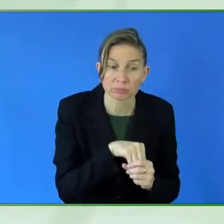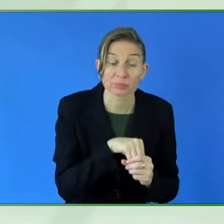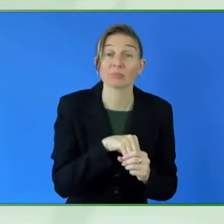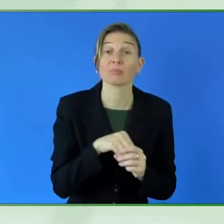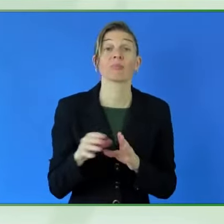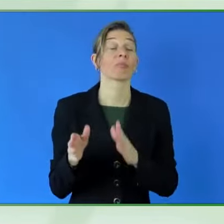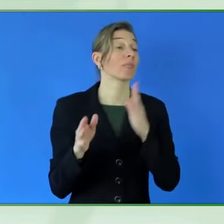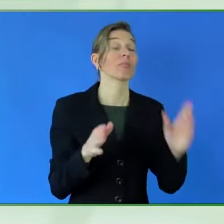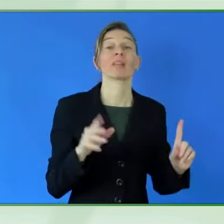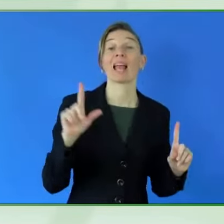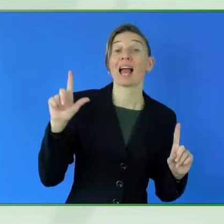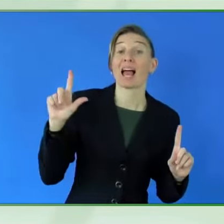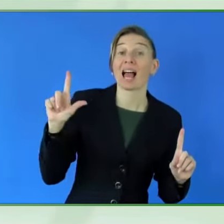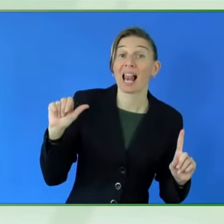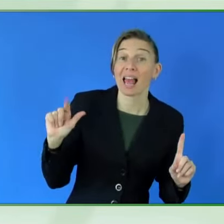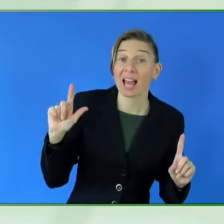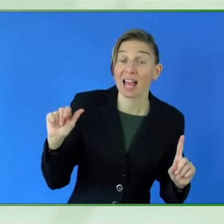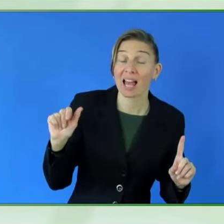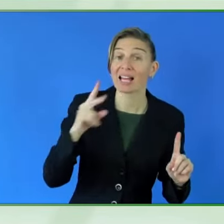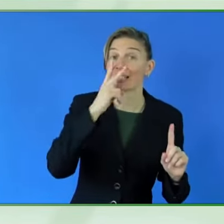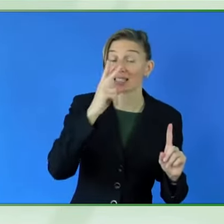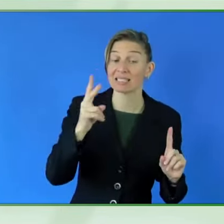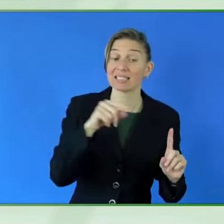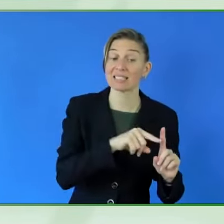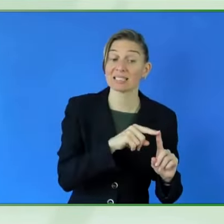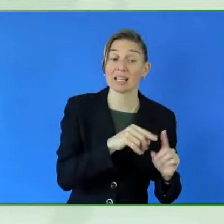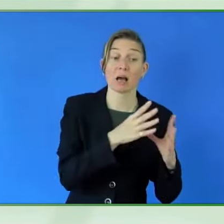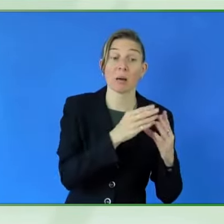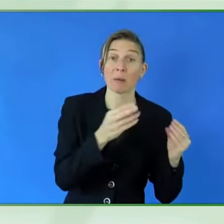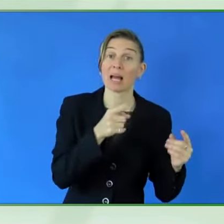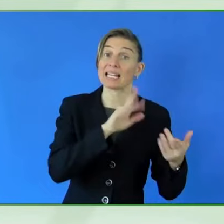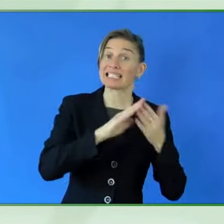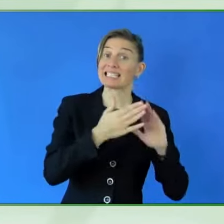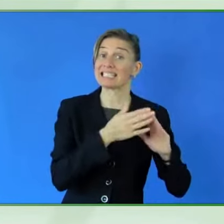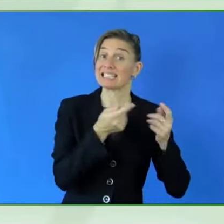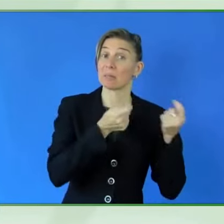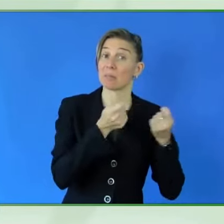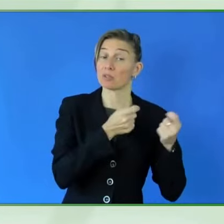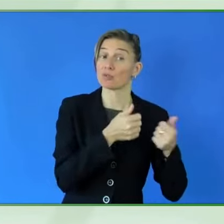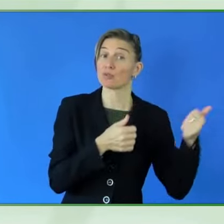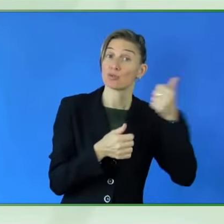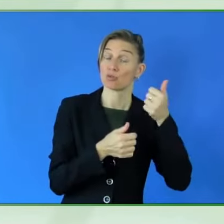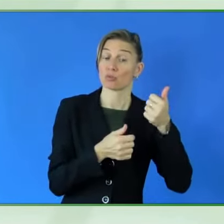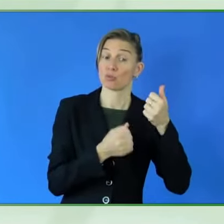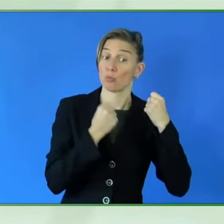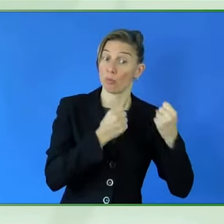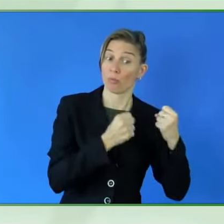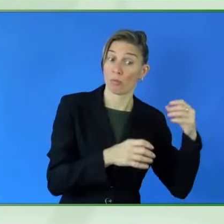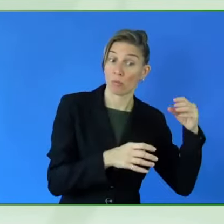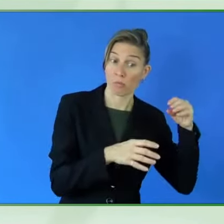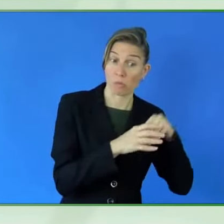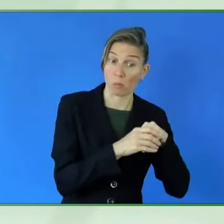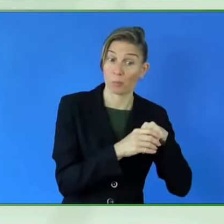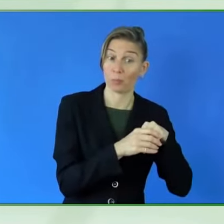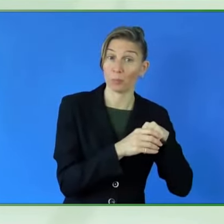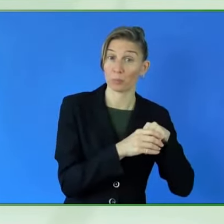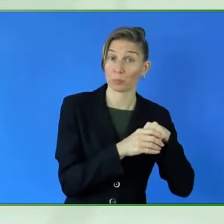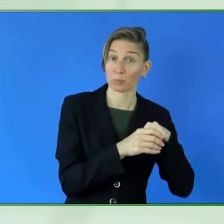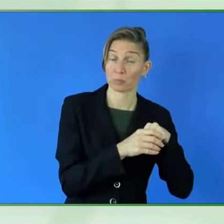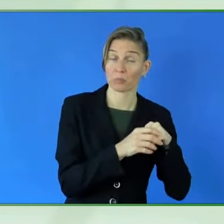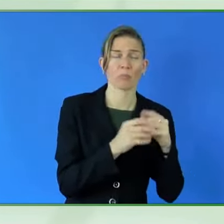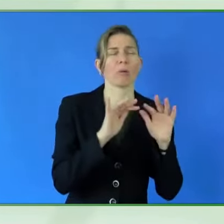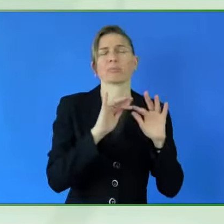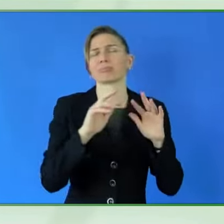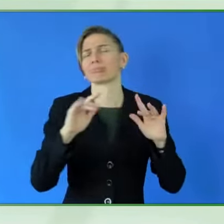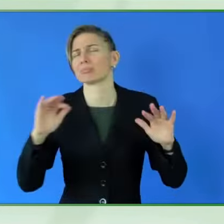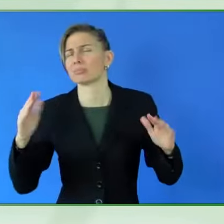great involvement of the city administration for a variety of reasons. One of them is that Los